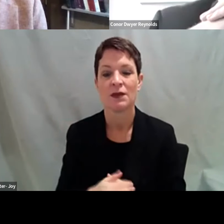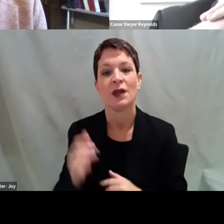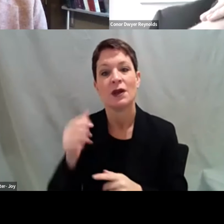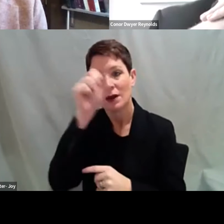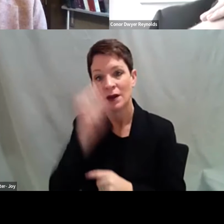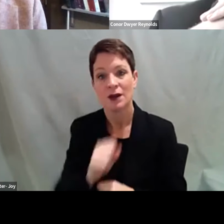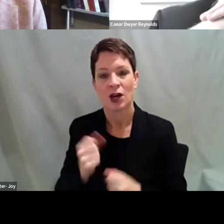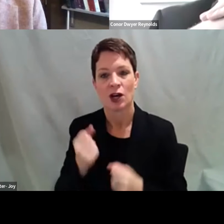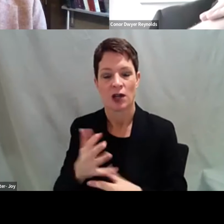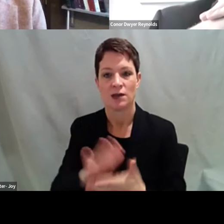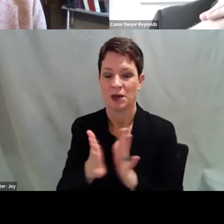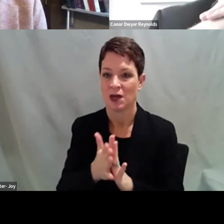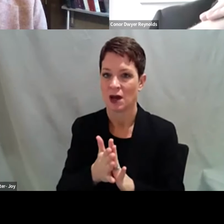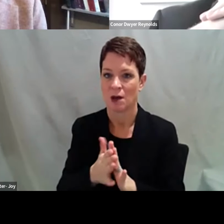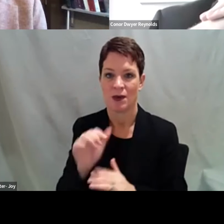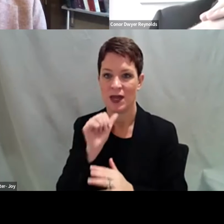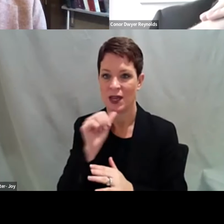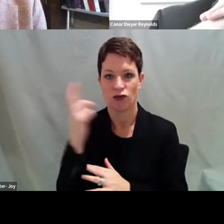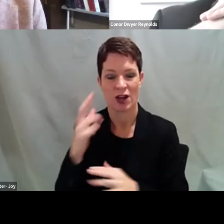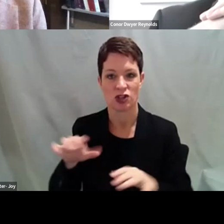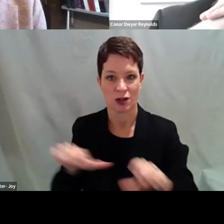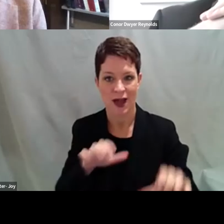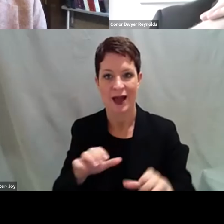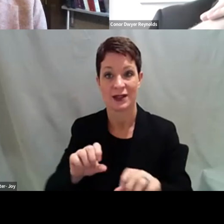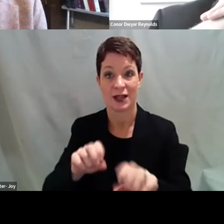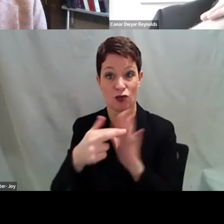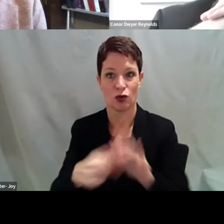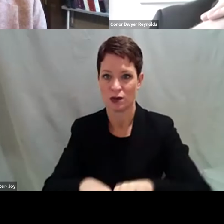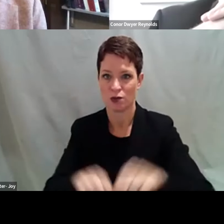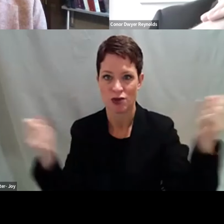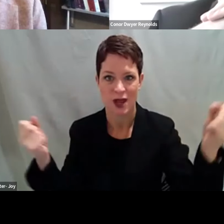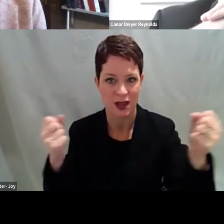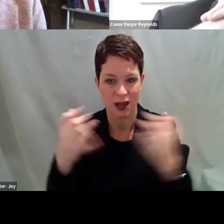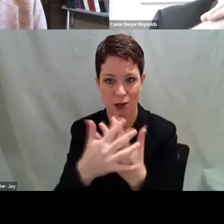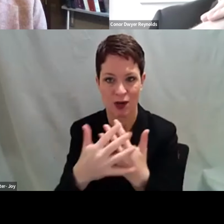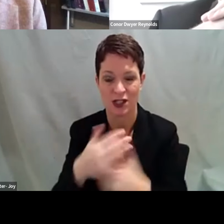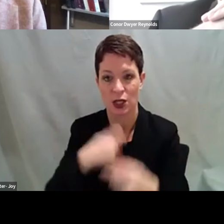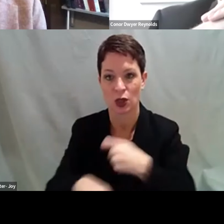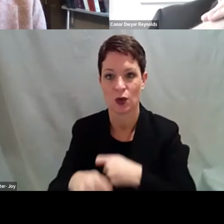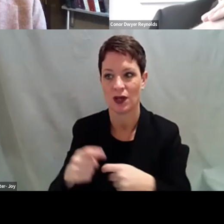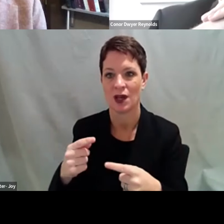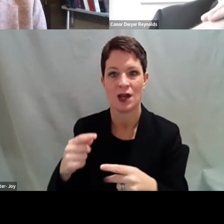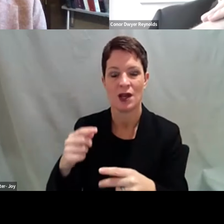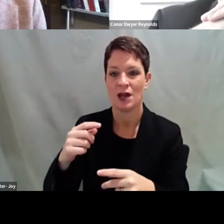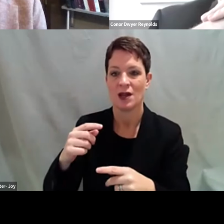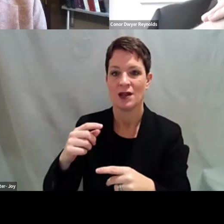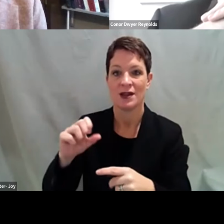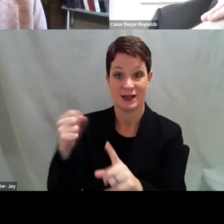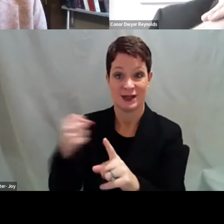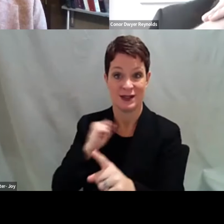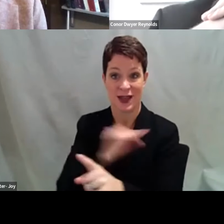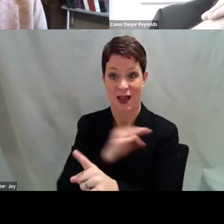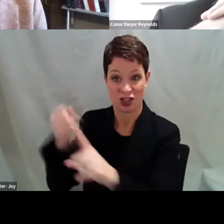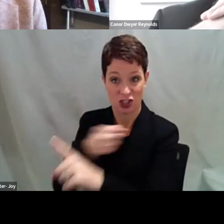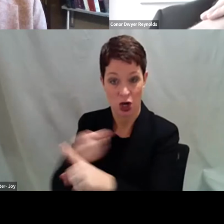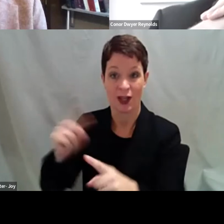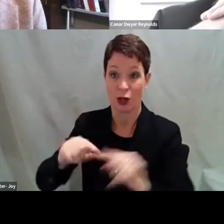act irrationally and to break prison rules, including rules against self-harm and staff assault.